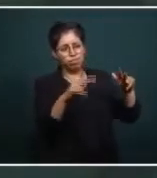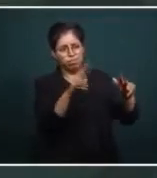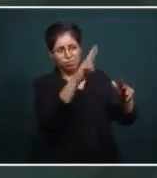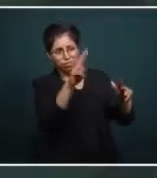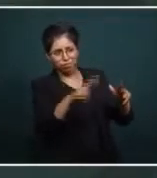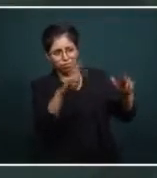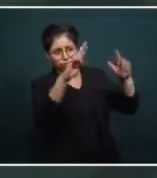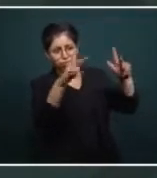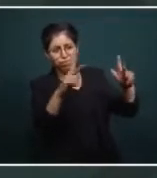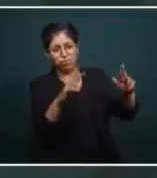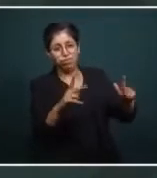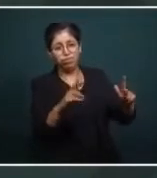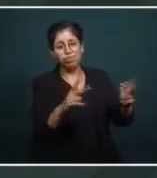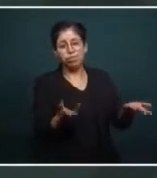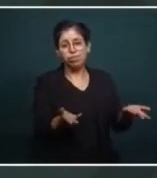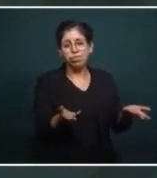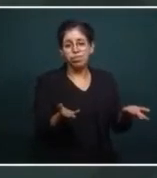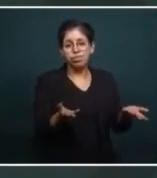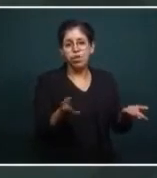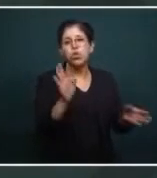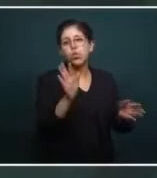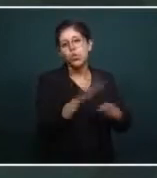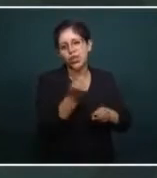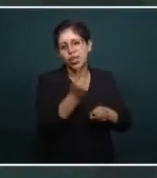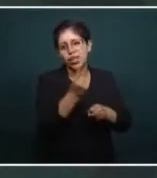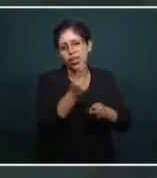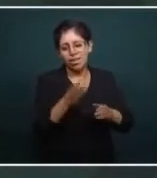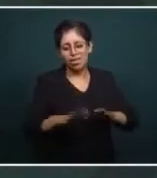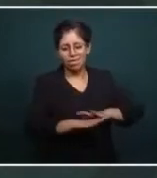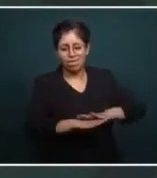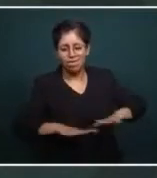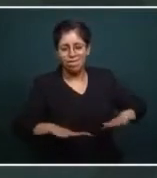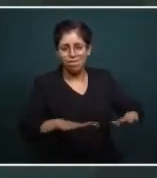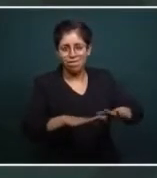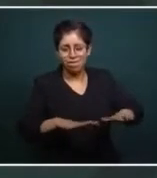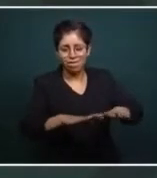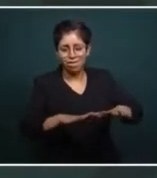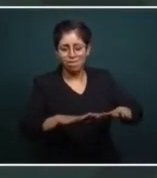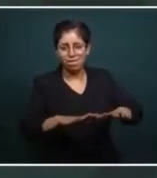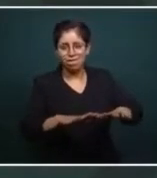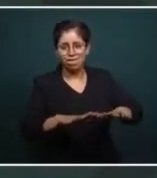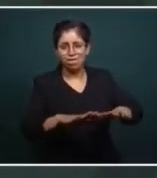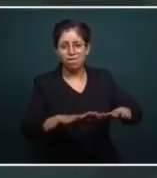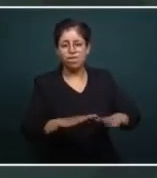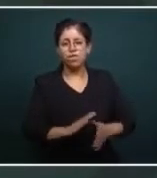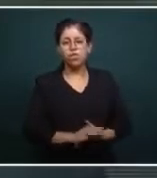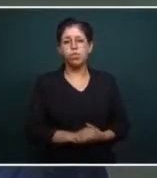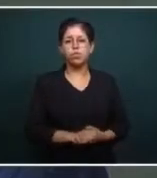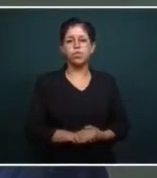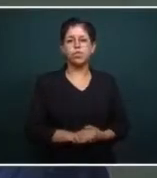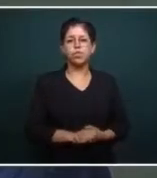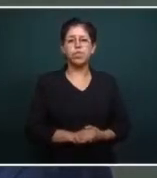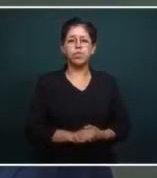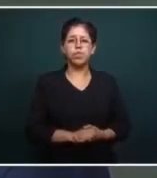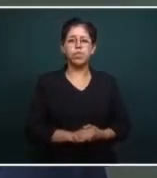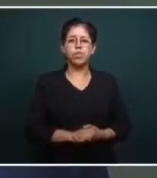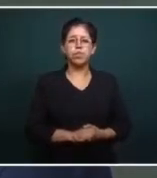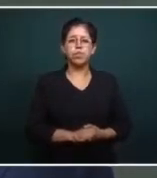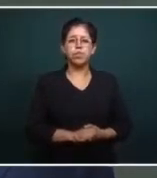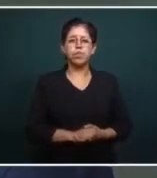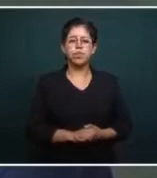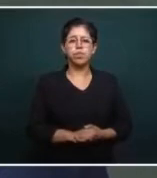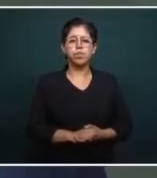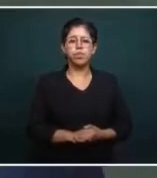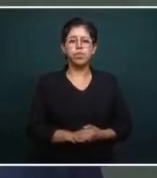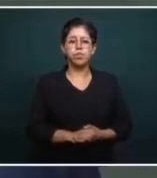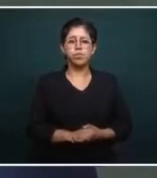que se fractured, hizo that they made it en, pues, en una